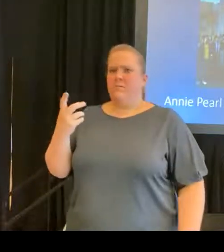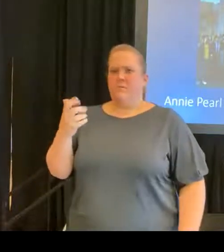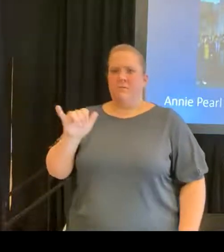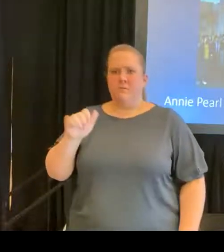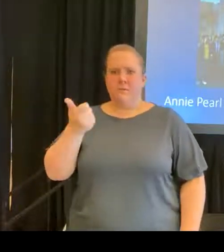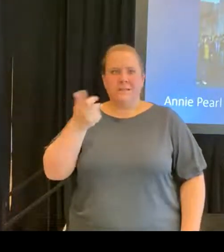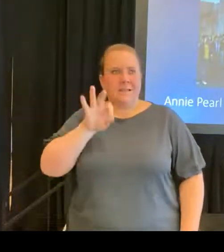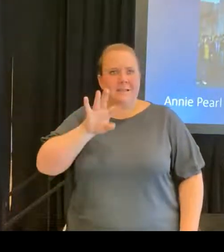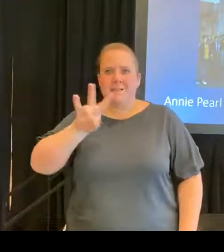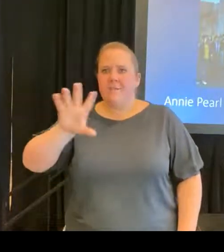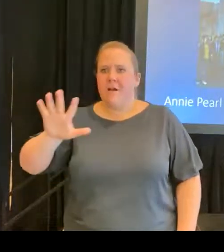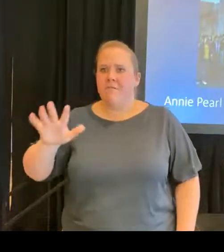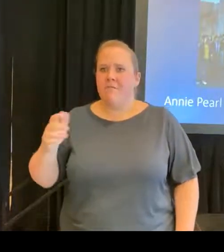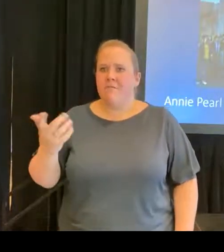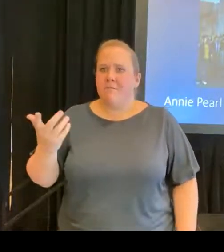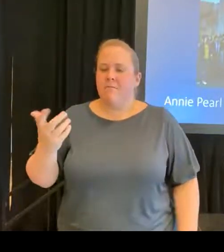1975,